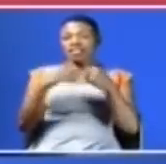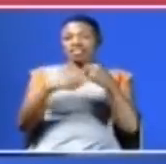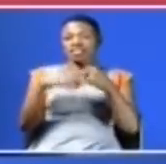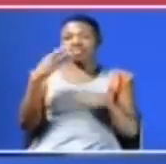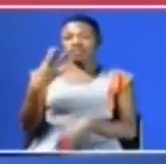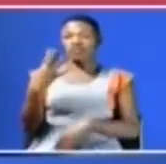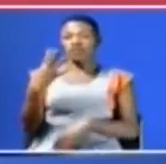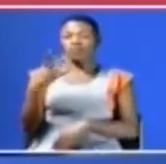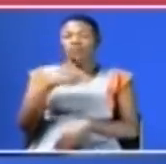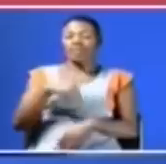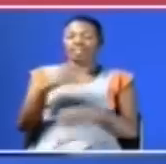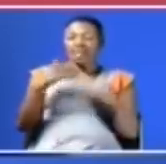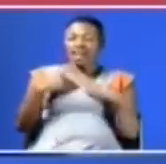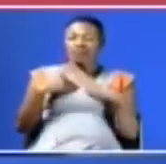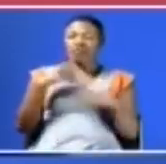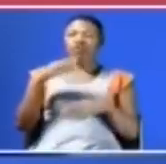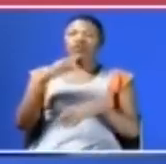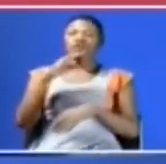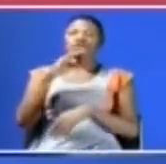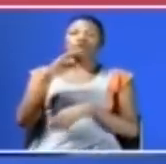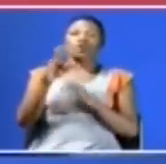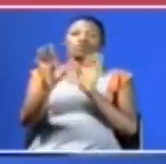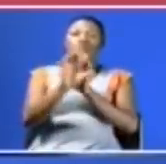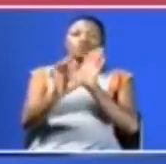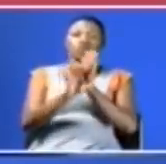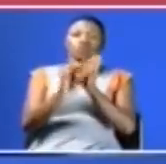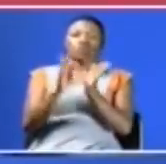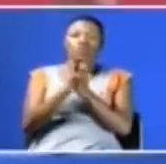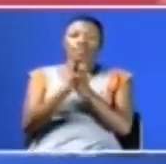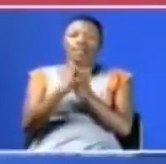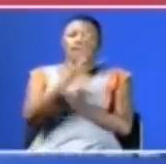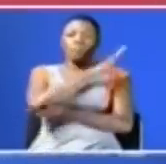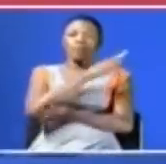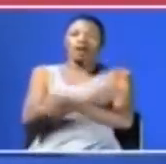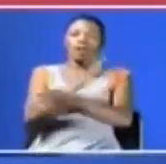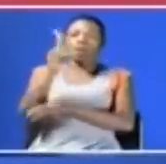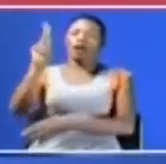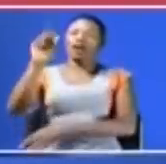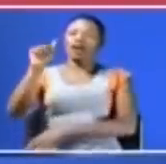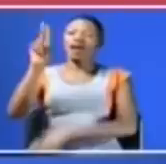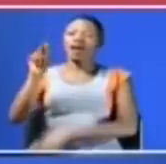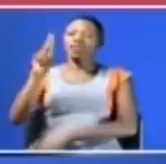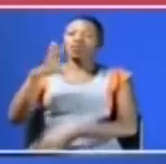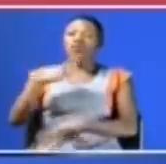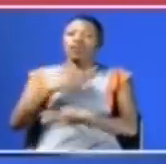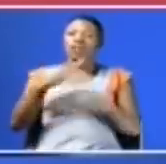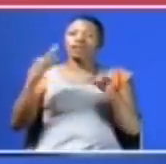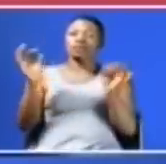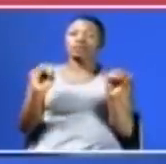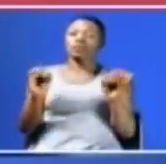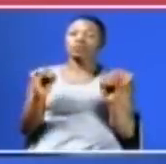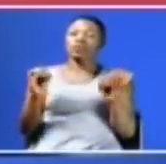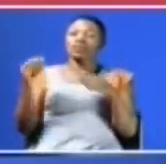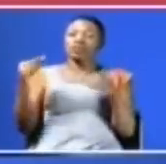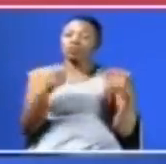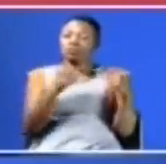very diffused power. Mm-hmm. KANU did not like it, and therefore it forced, it sort of strangled